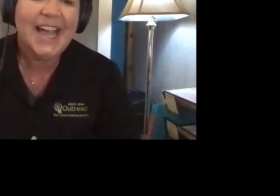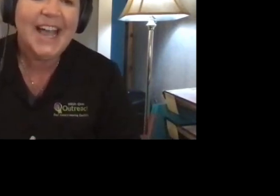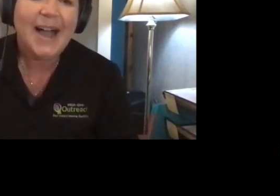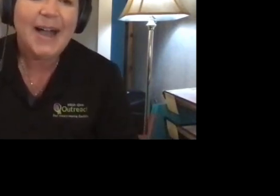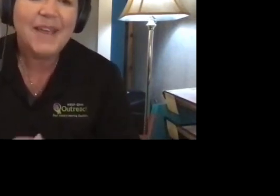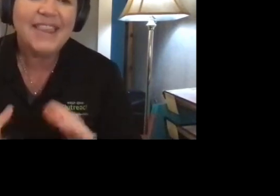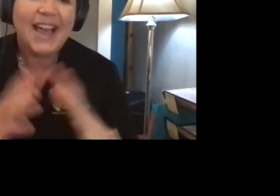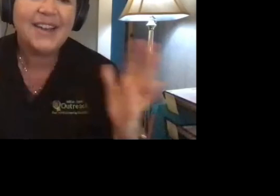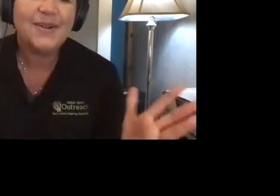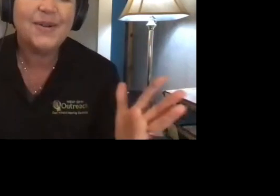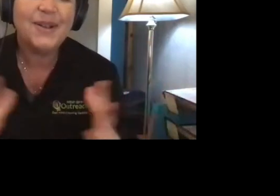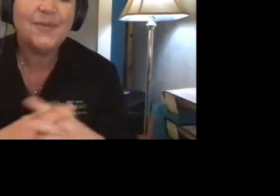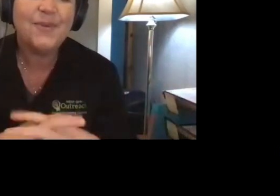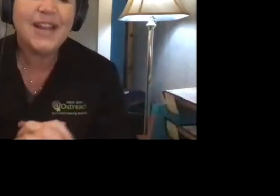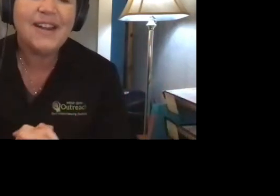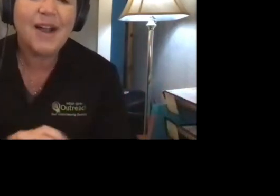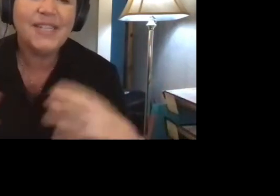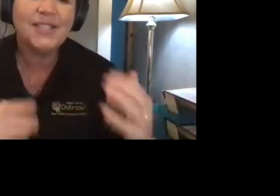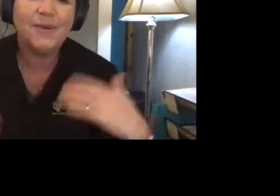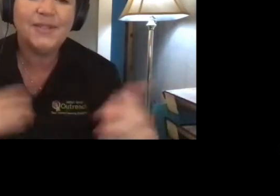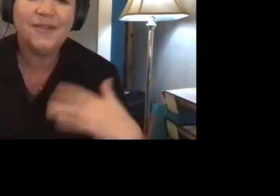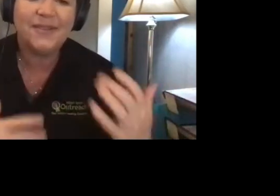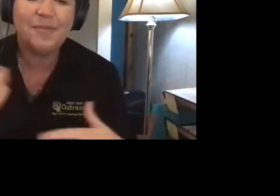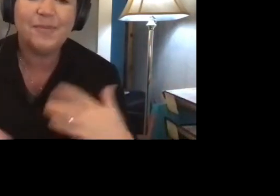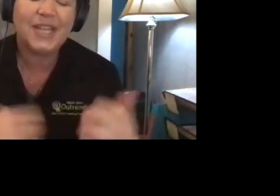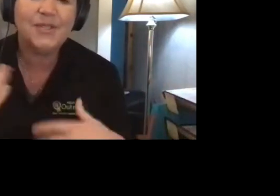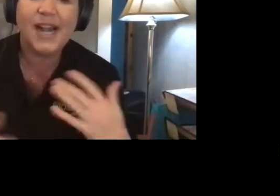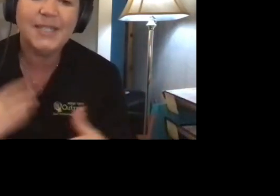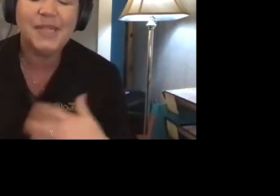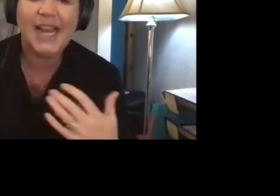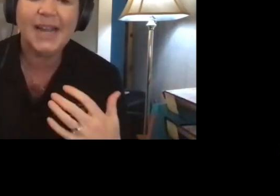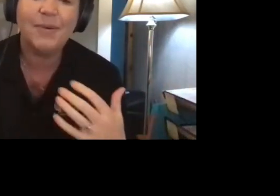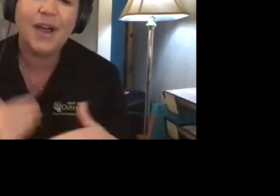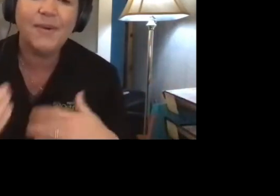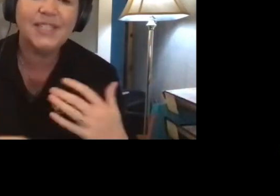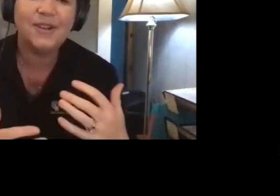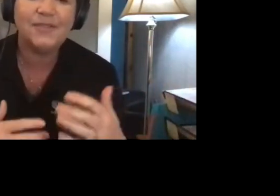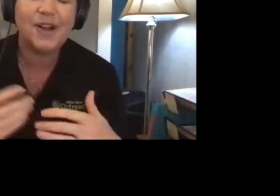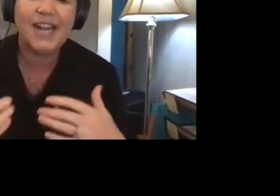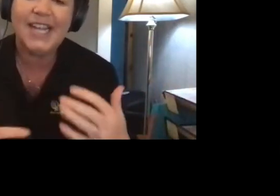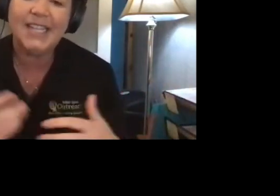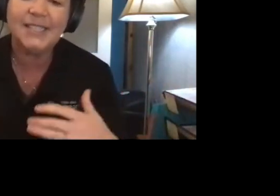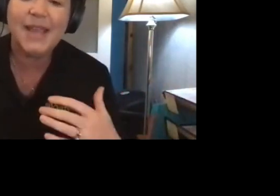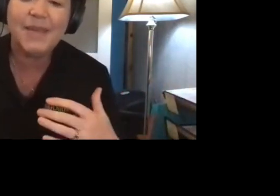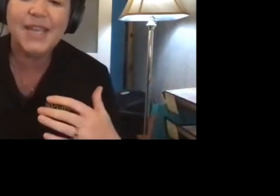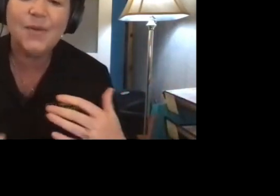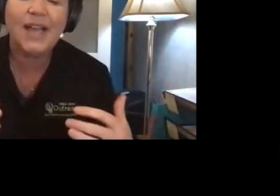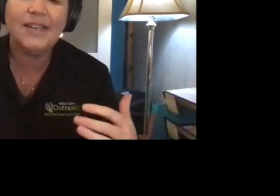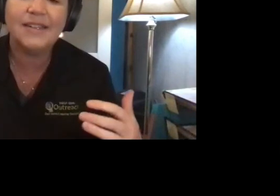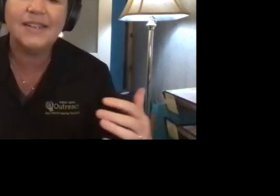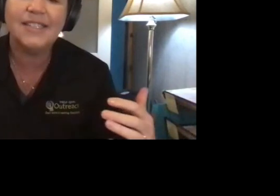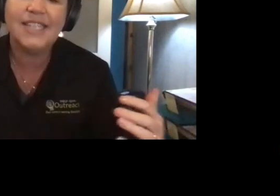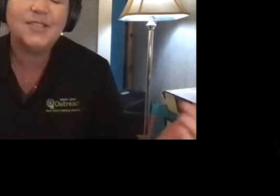me, that outreach is always sort of like trying to plan, but we always sort of try to guess maybe